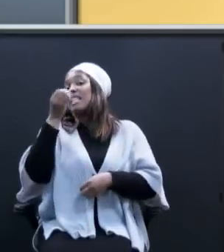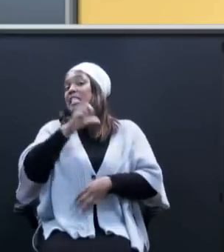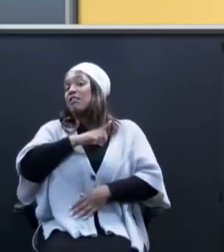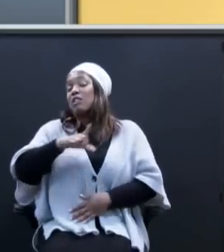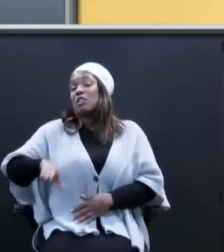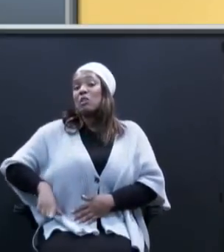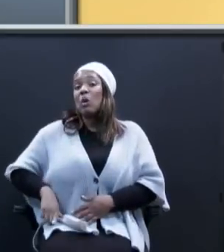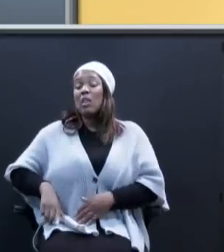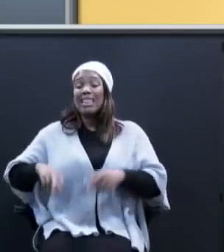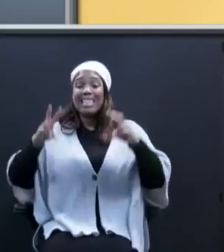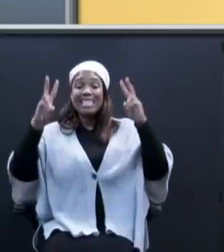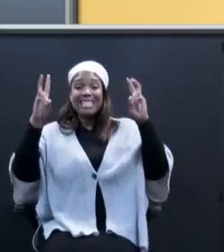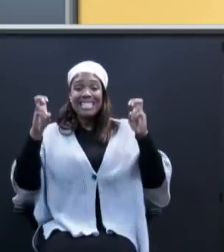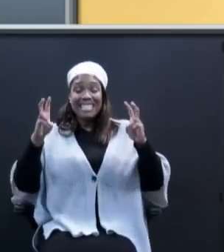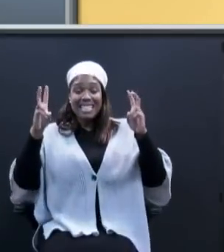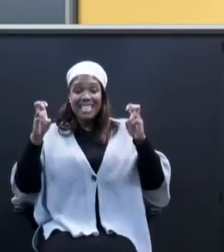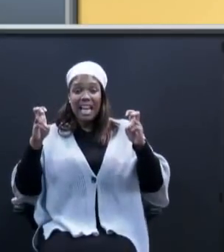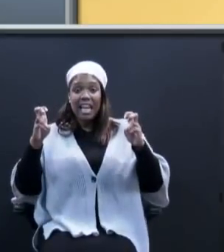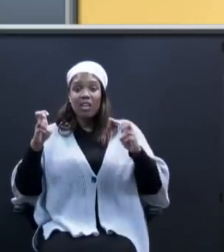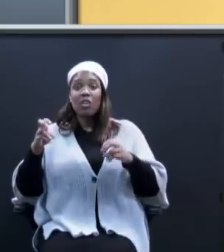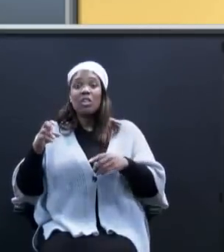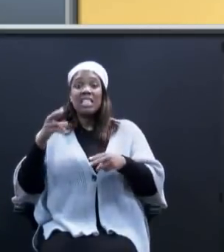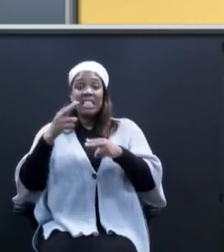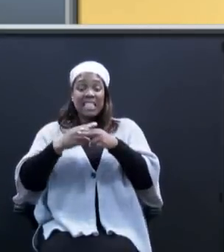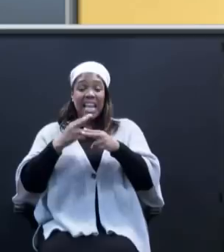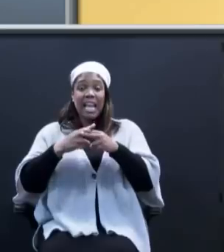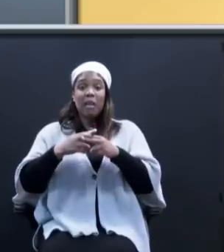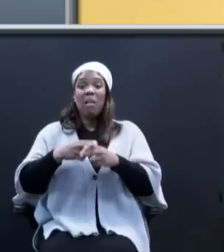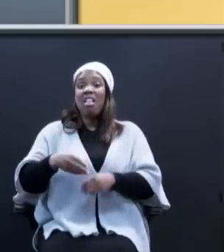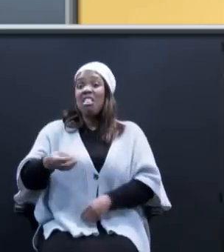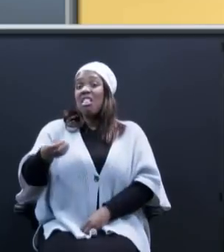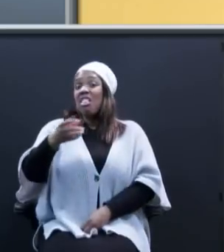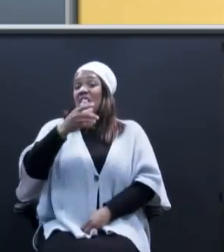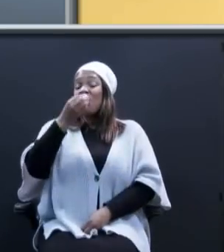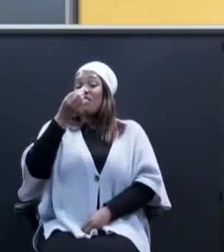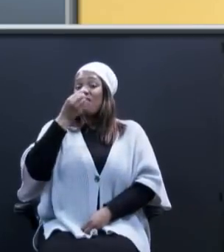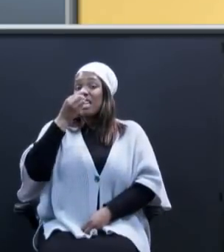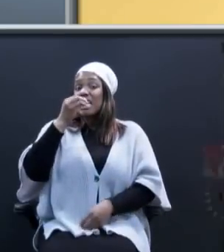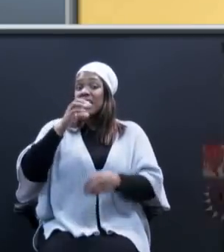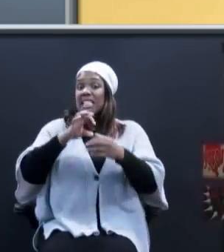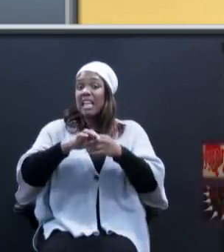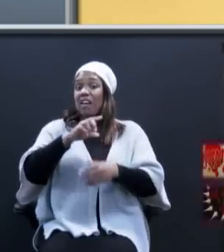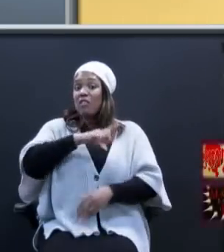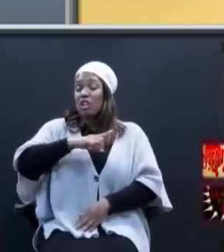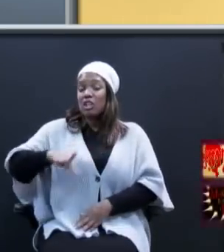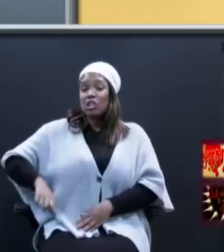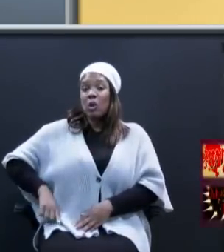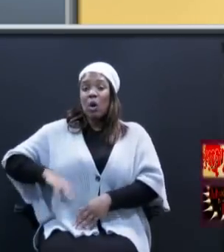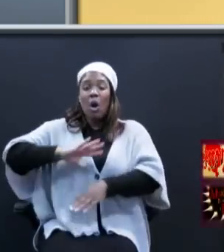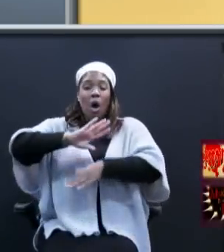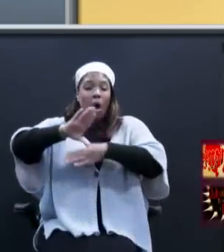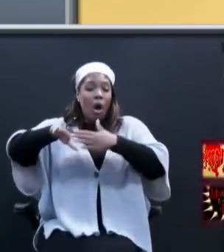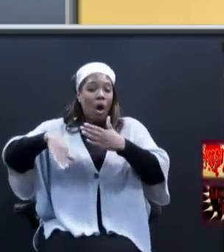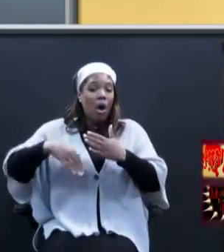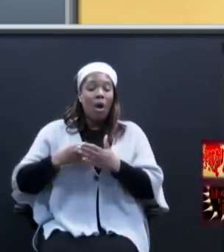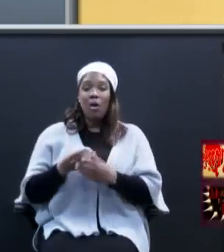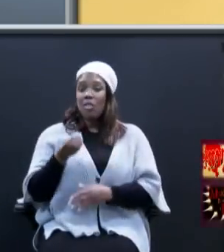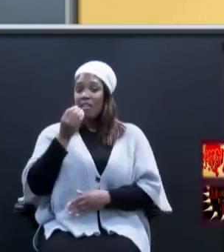And title is called the Feast of the Lord. All of the feasts that the Lord gave in 23rd chapter of